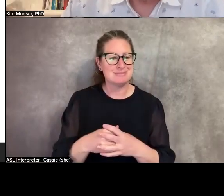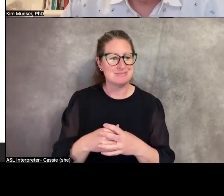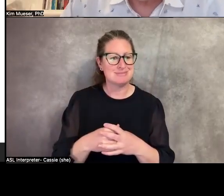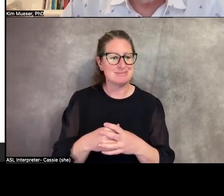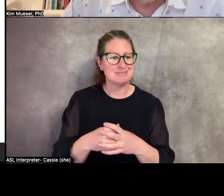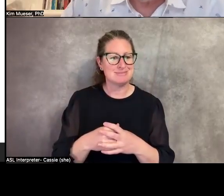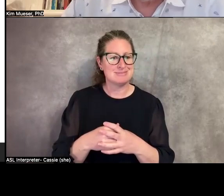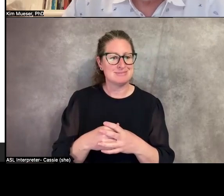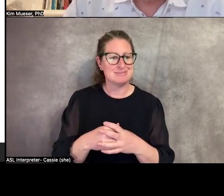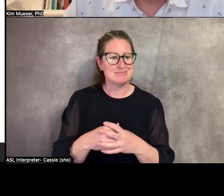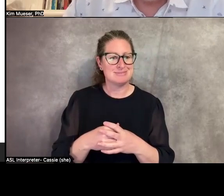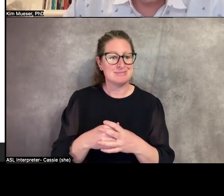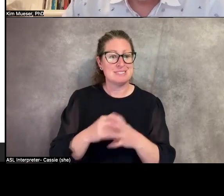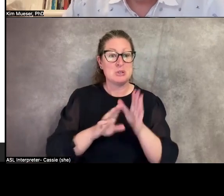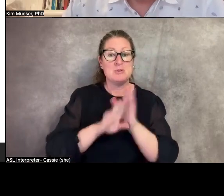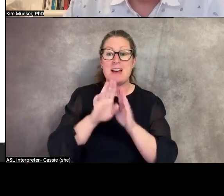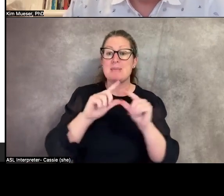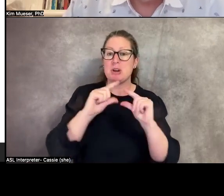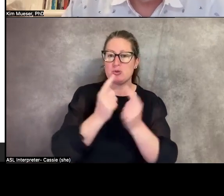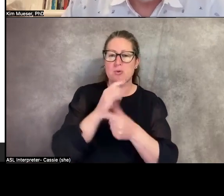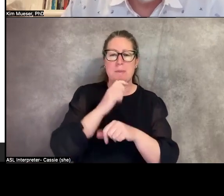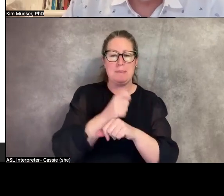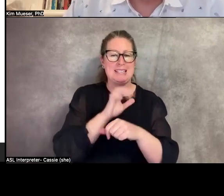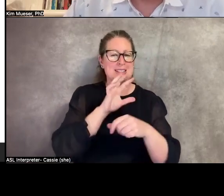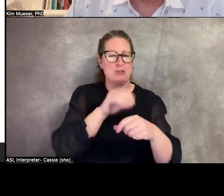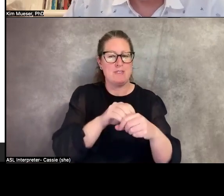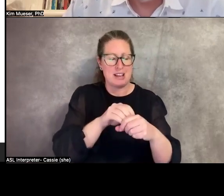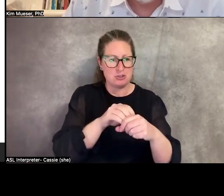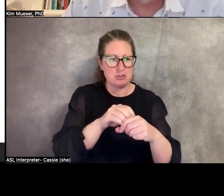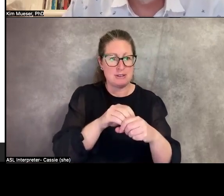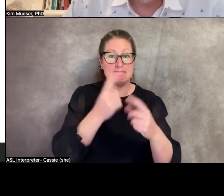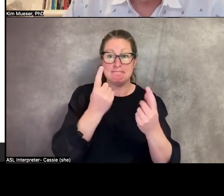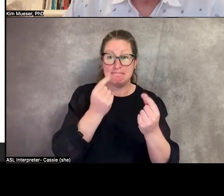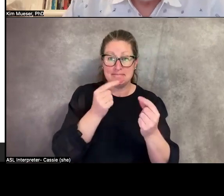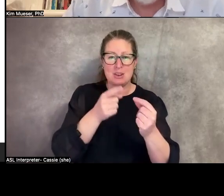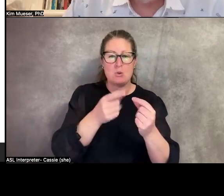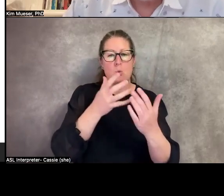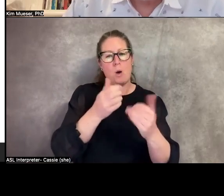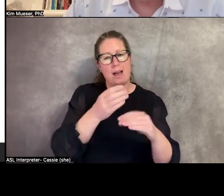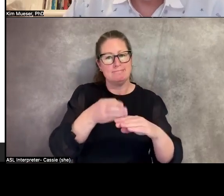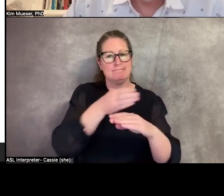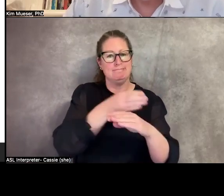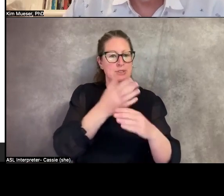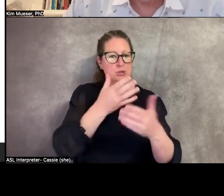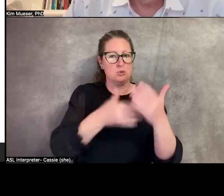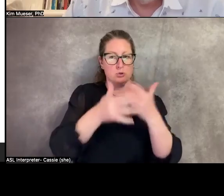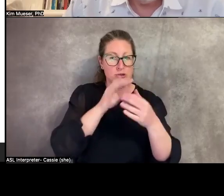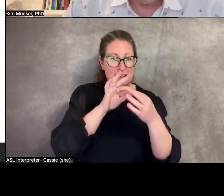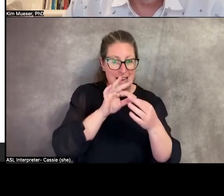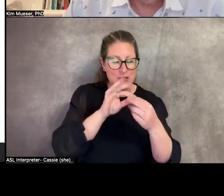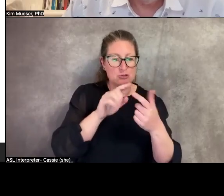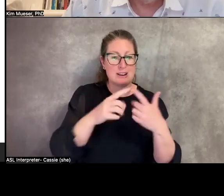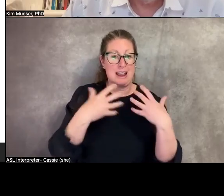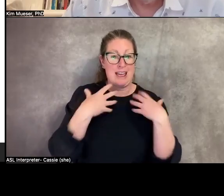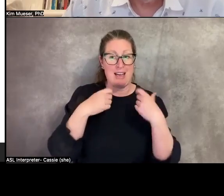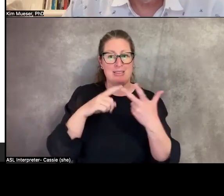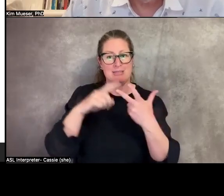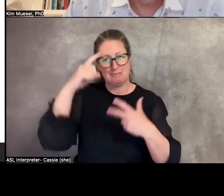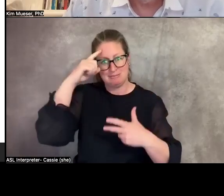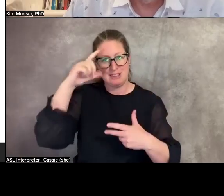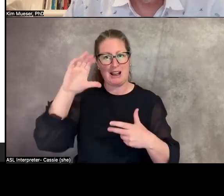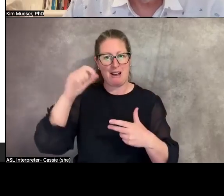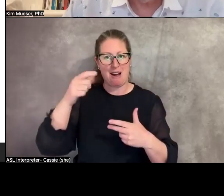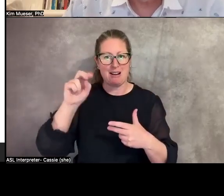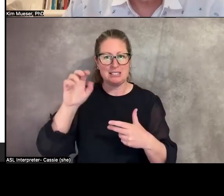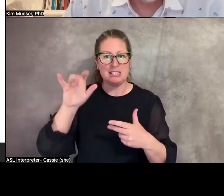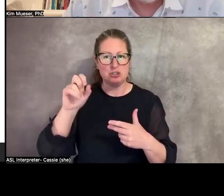a group-based intervention that is aimed at enhancing social connection, health, and cognition in people with